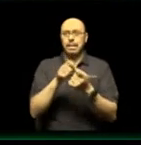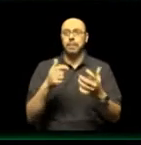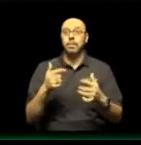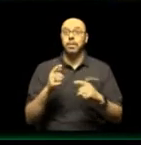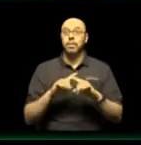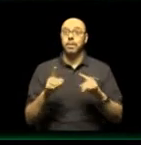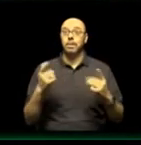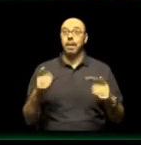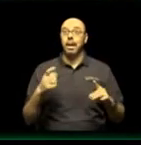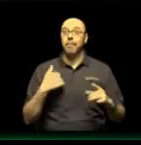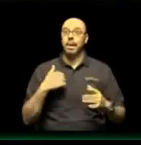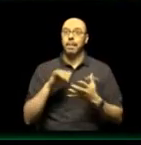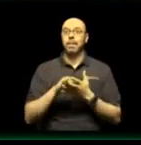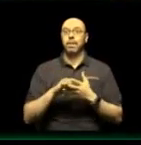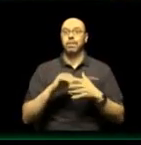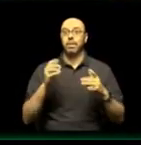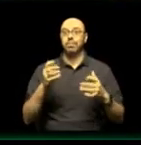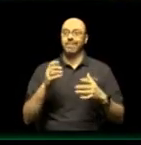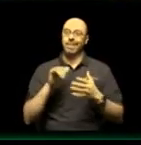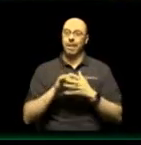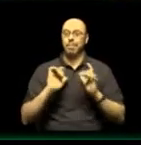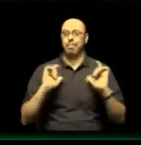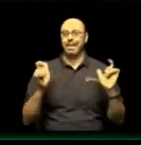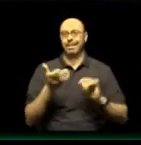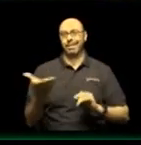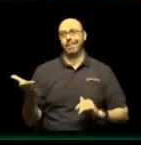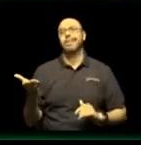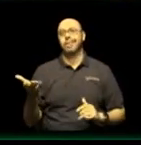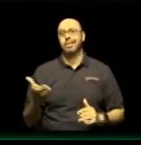years old, it was a big step. Mm-hmm.